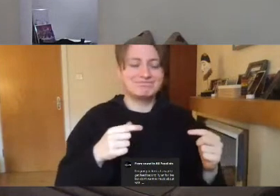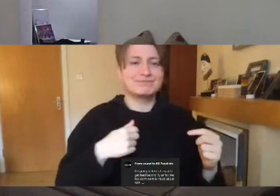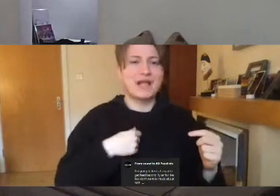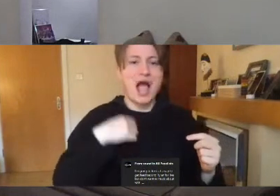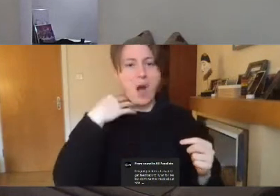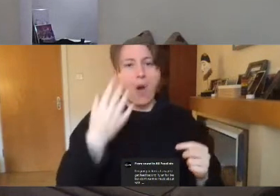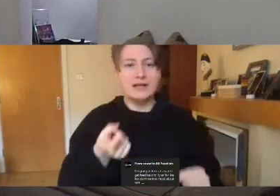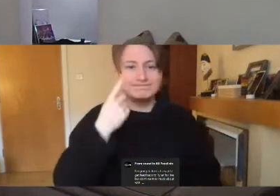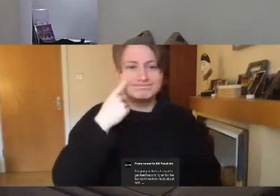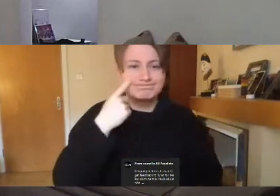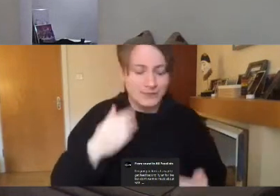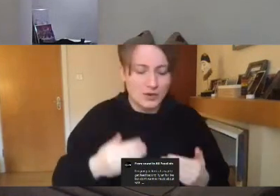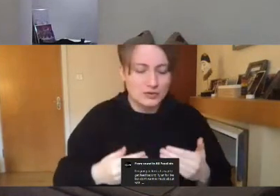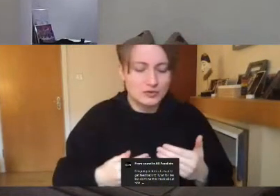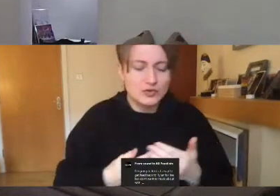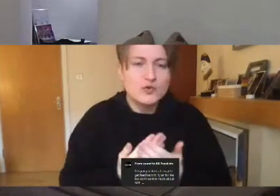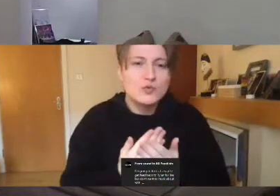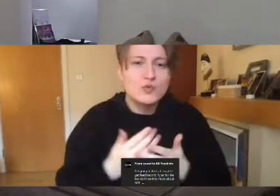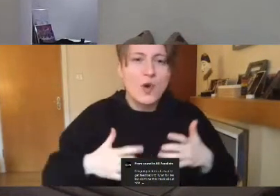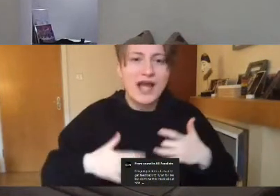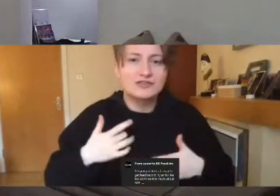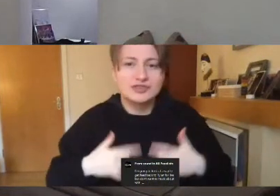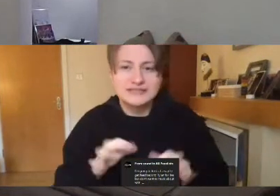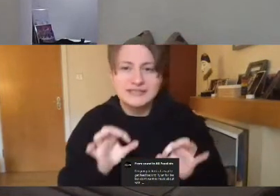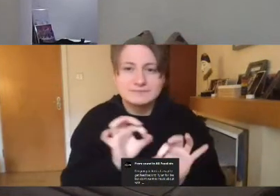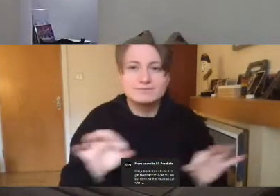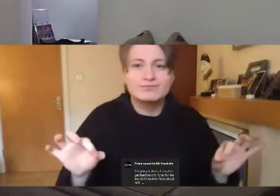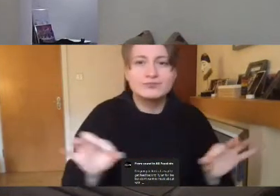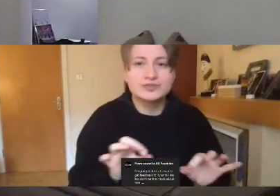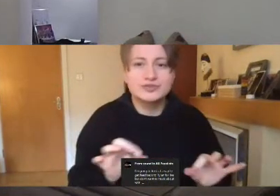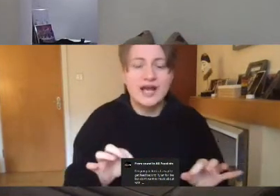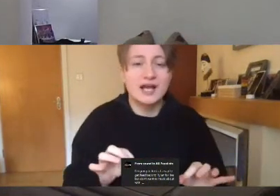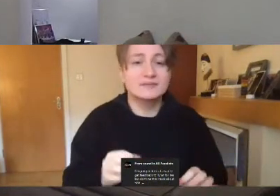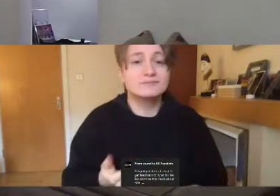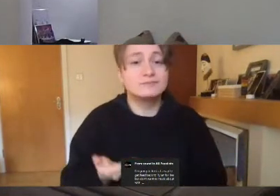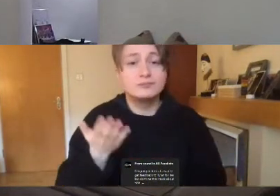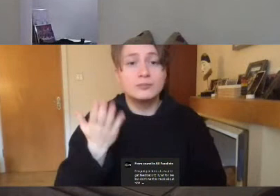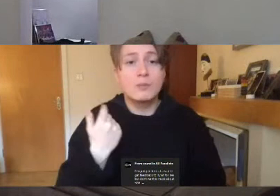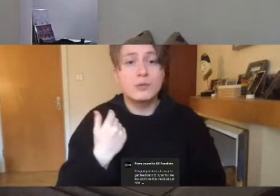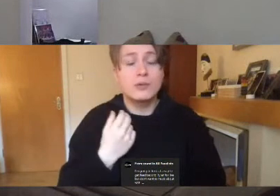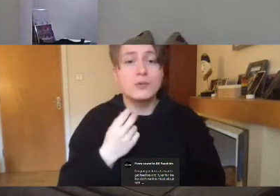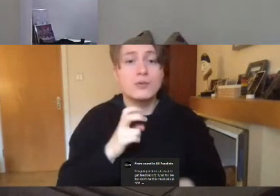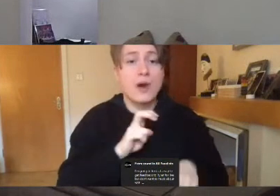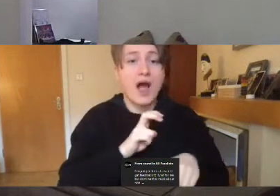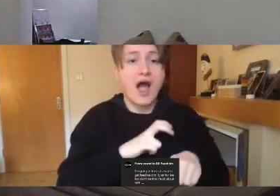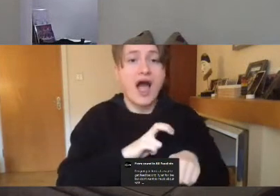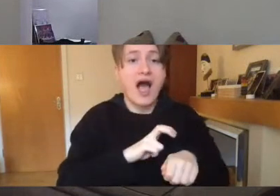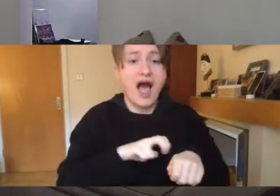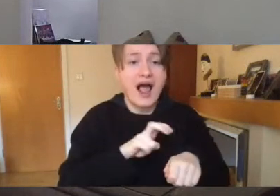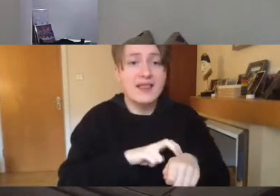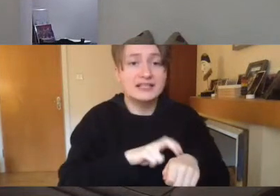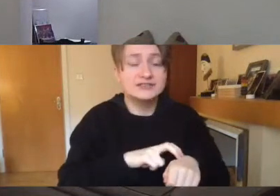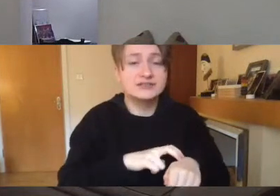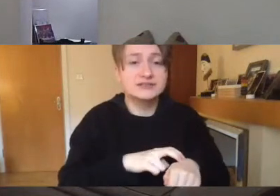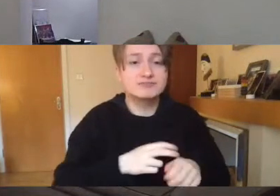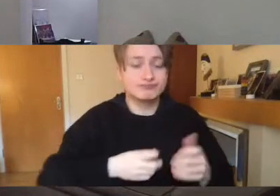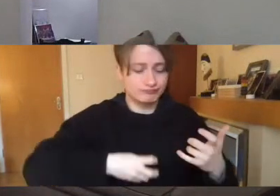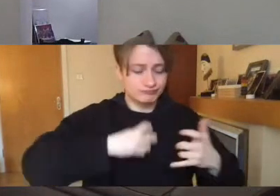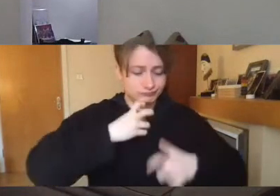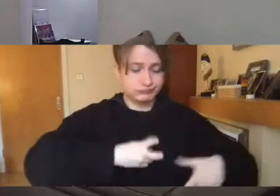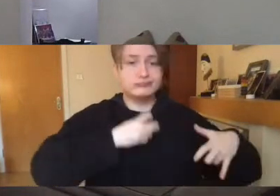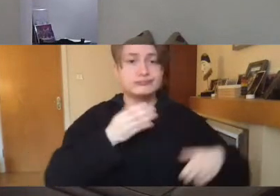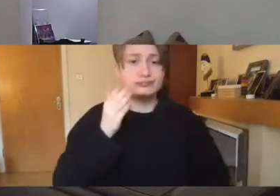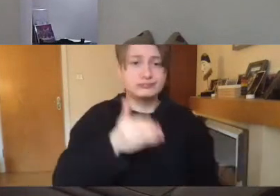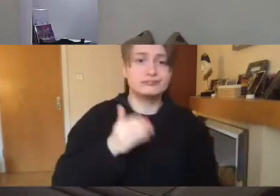with Barry Douglas's festival in the Clandeboy Festival. But I was looking for a piece in Dublin Brass